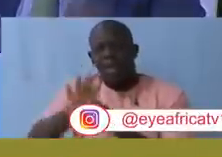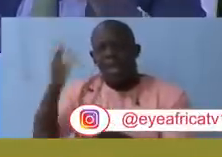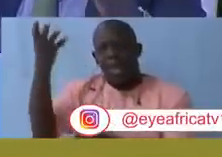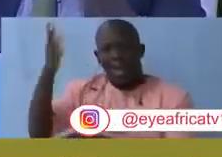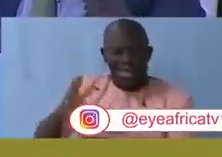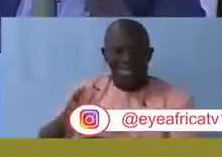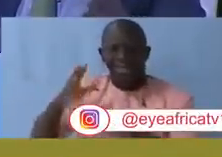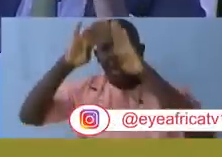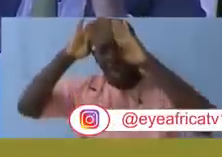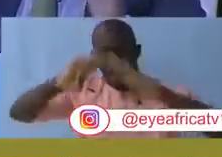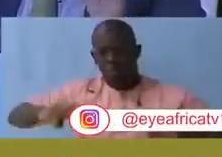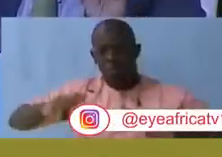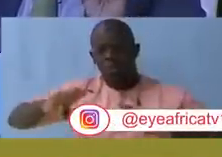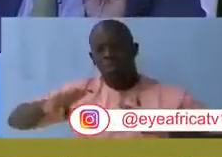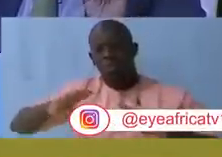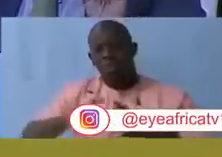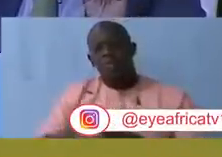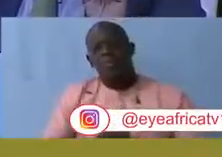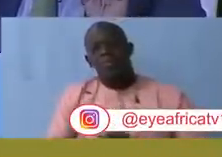State house.